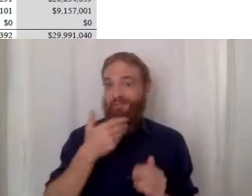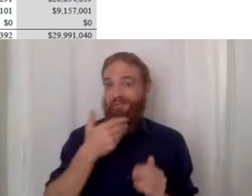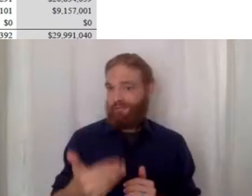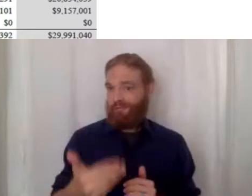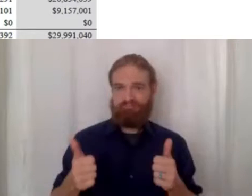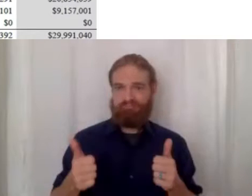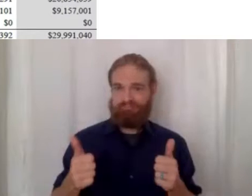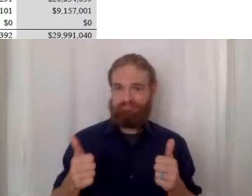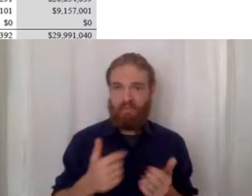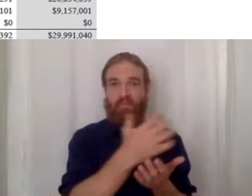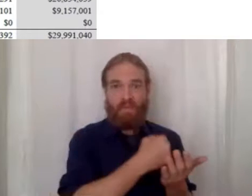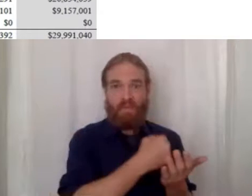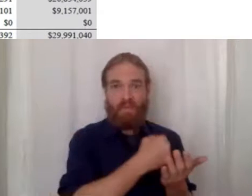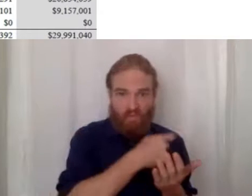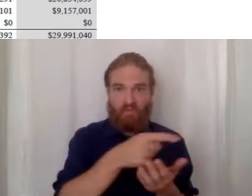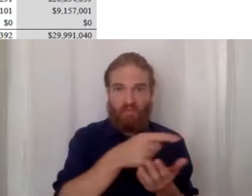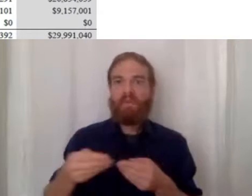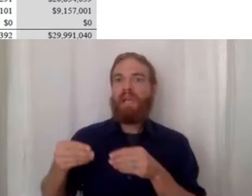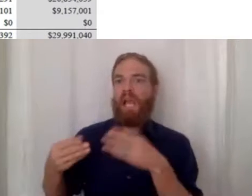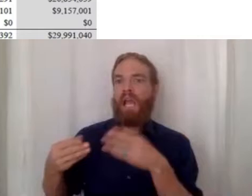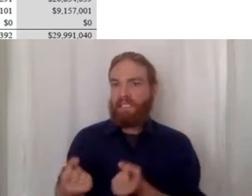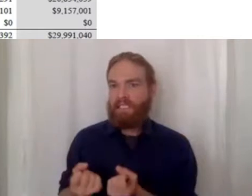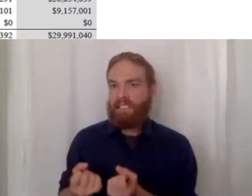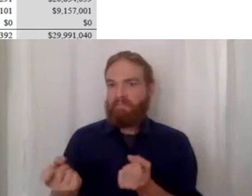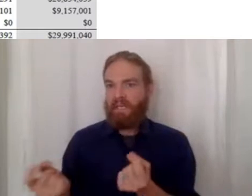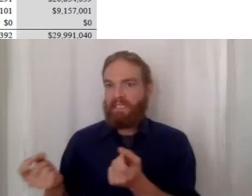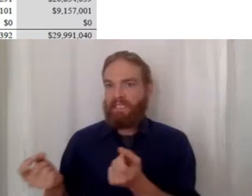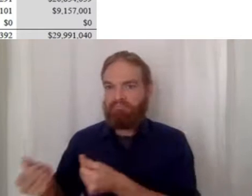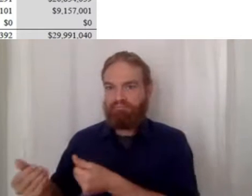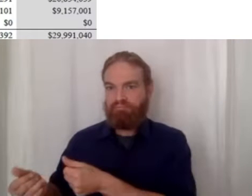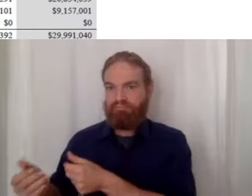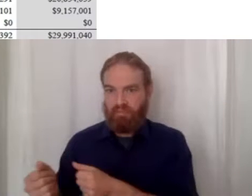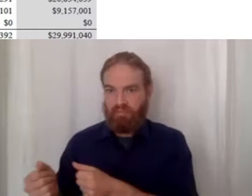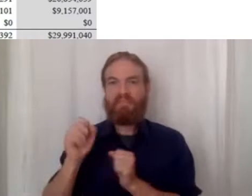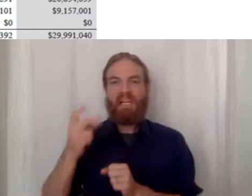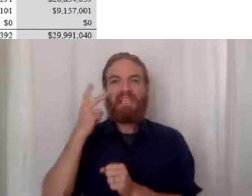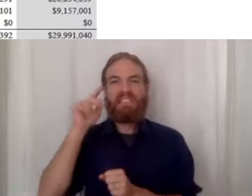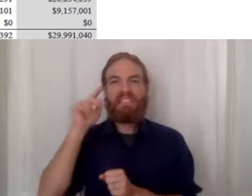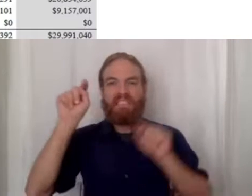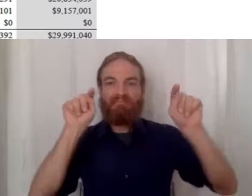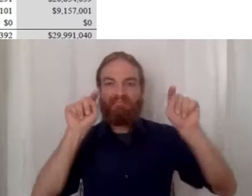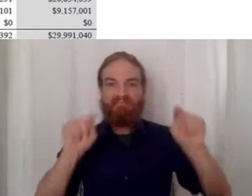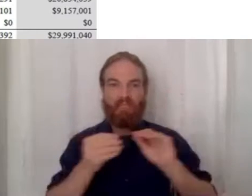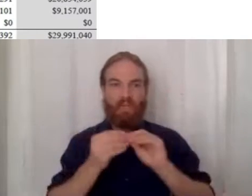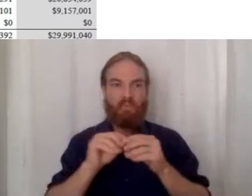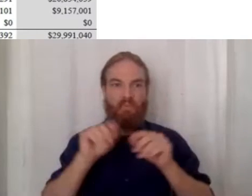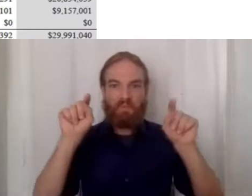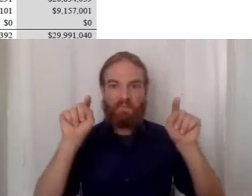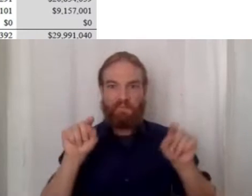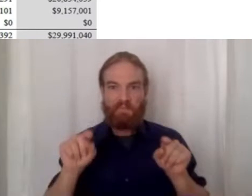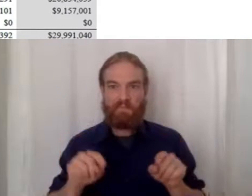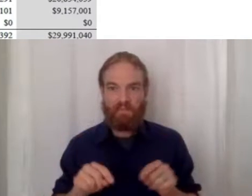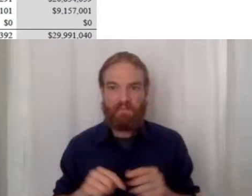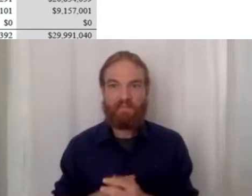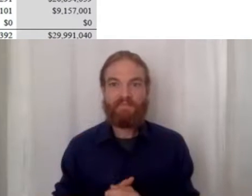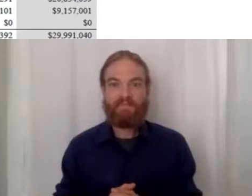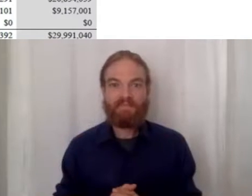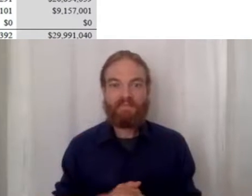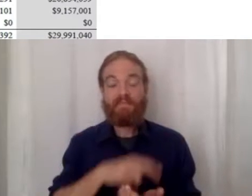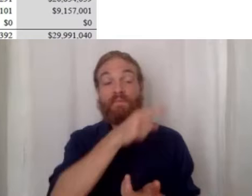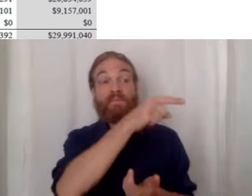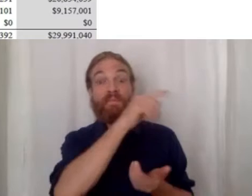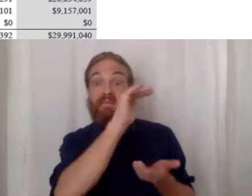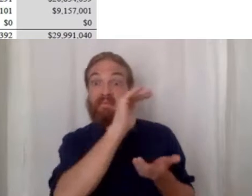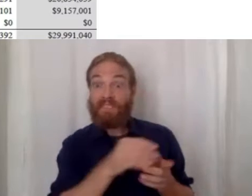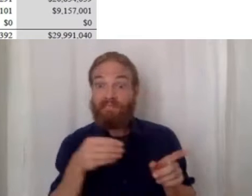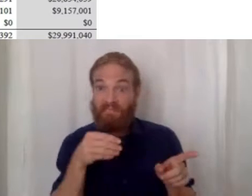underspending in both personnel and operating. And a lot of the underspending in the personnel area can really be